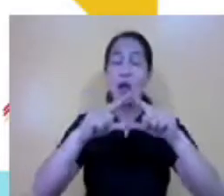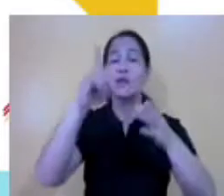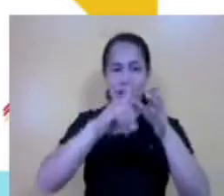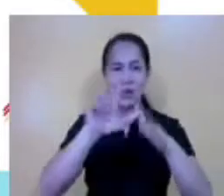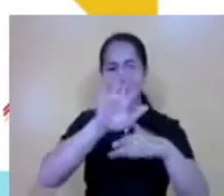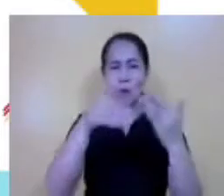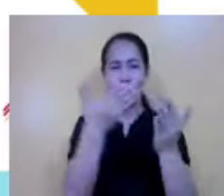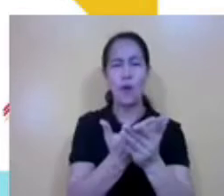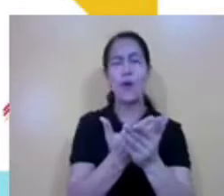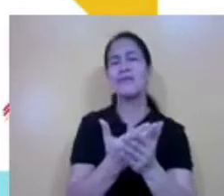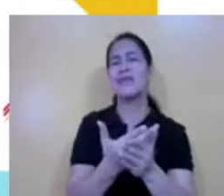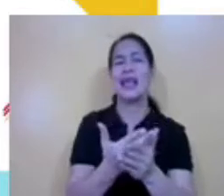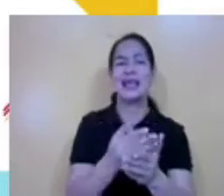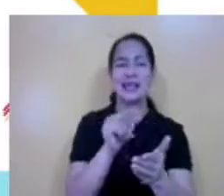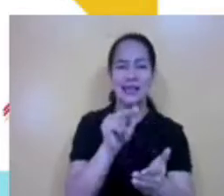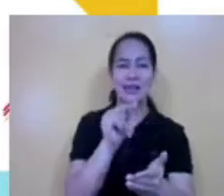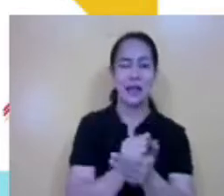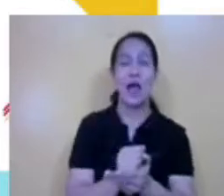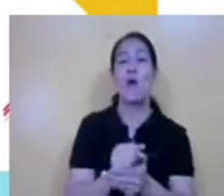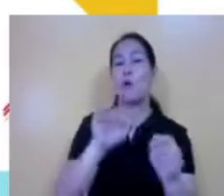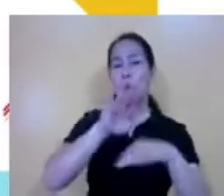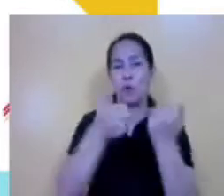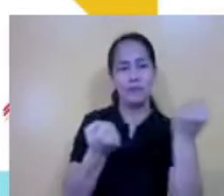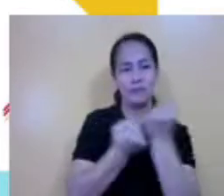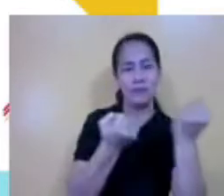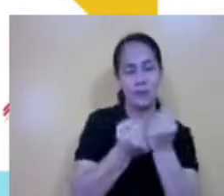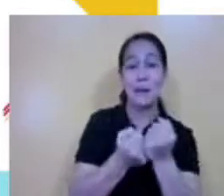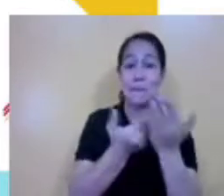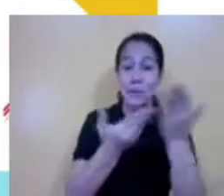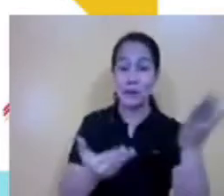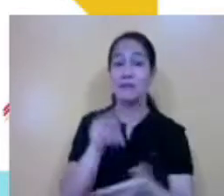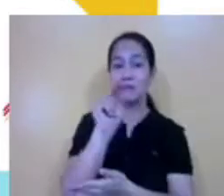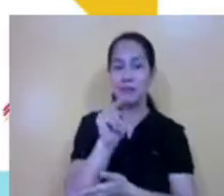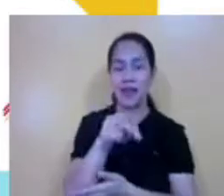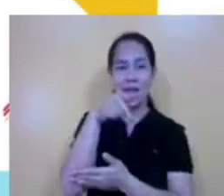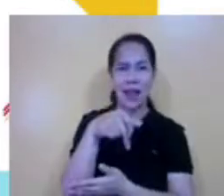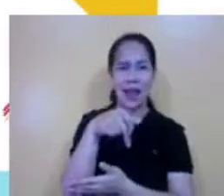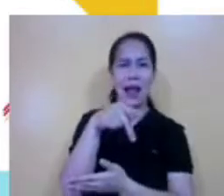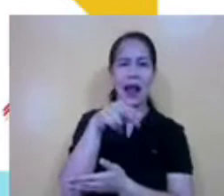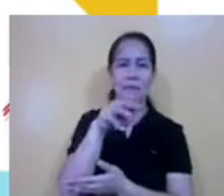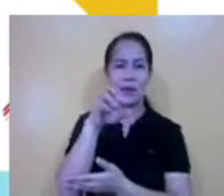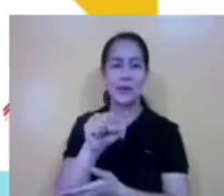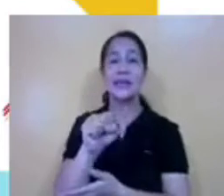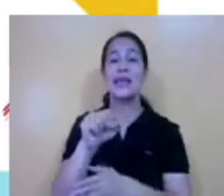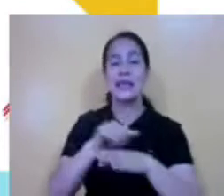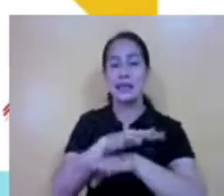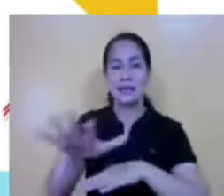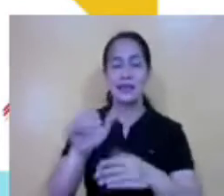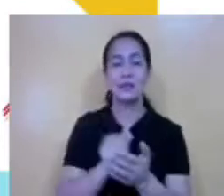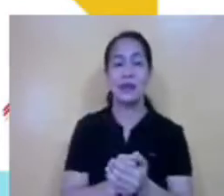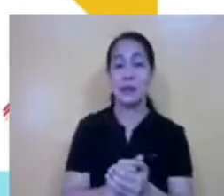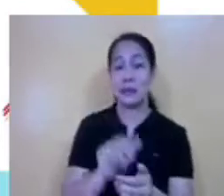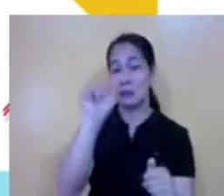all supplementary materials that you need for our RPMS implementation. And we remind everyone to,